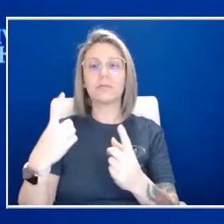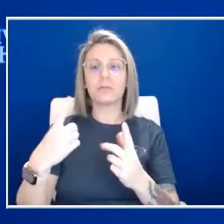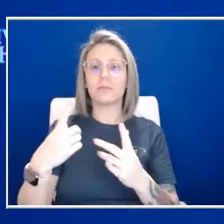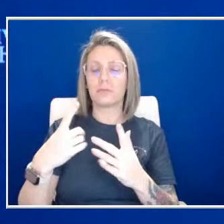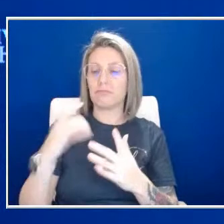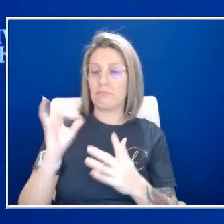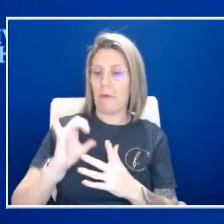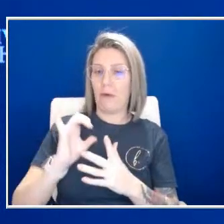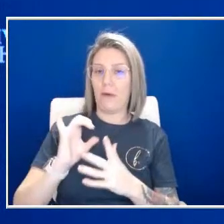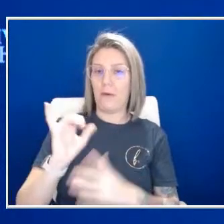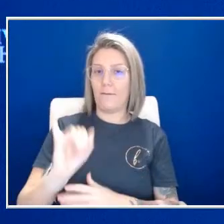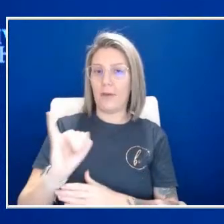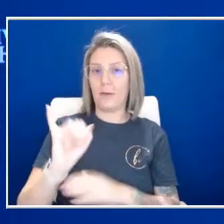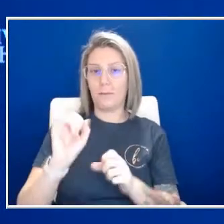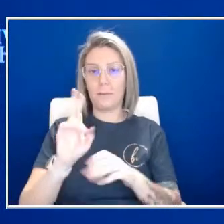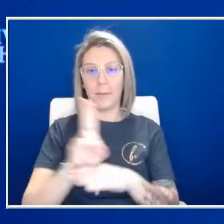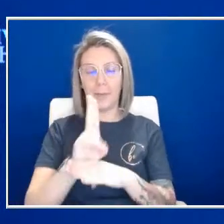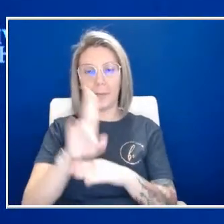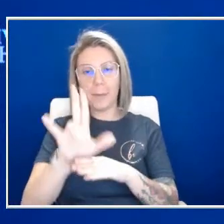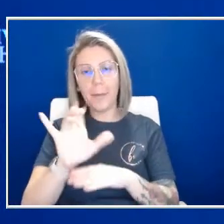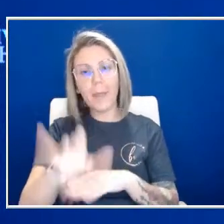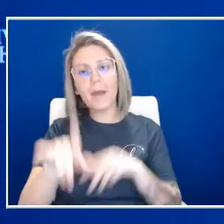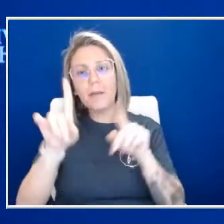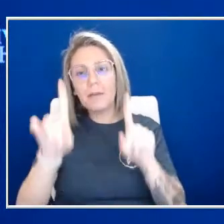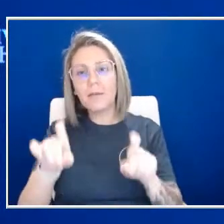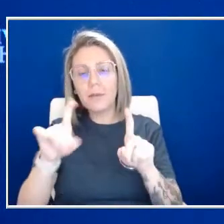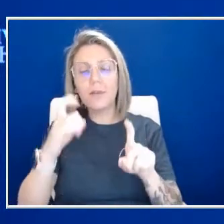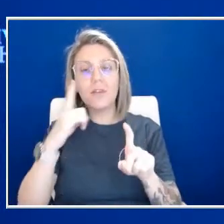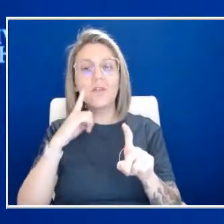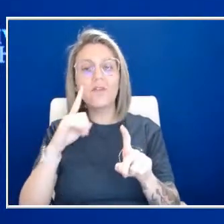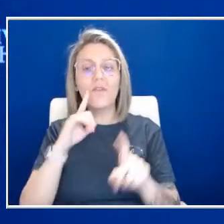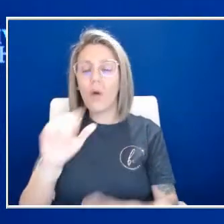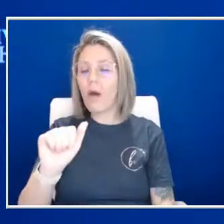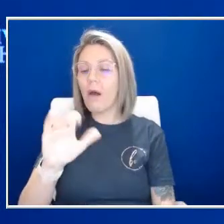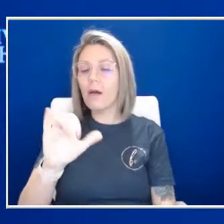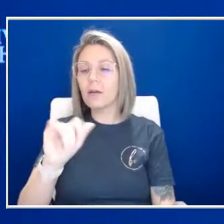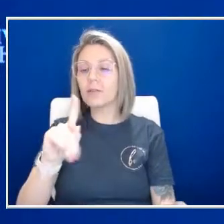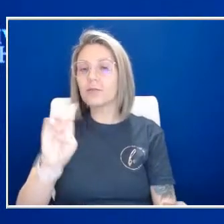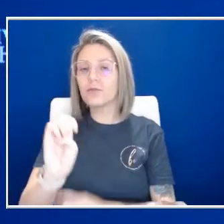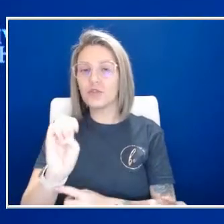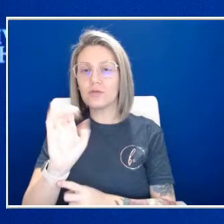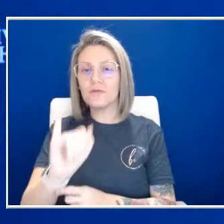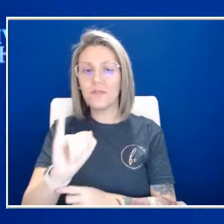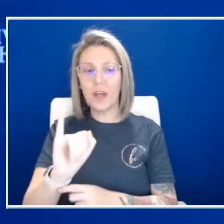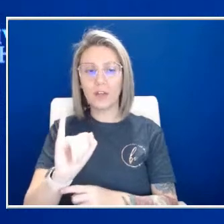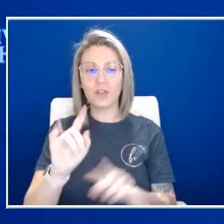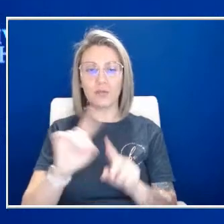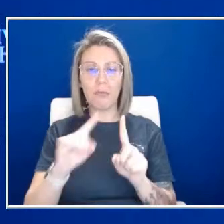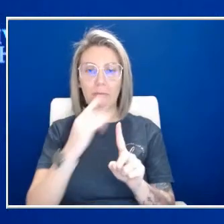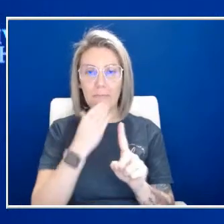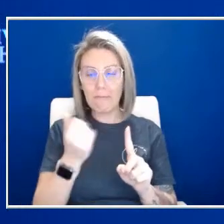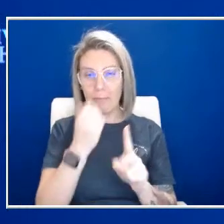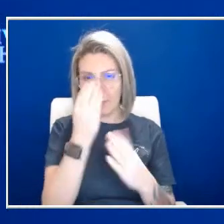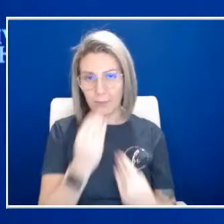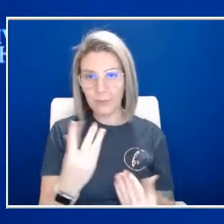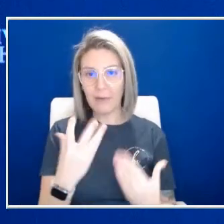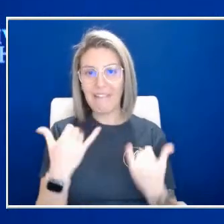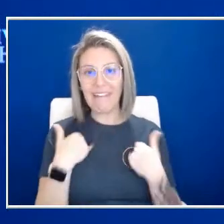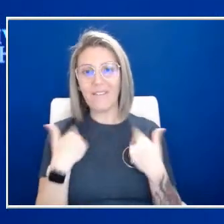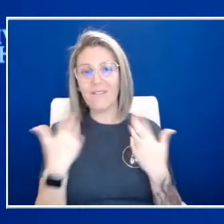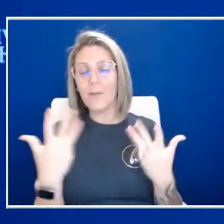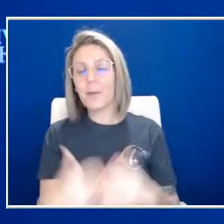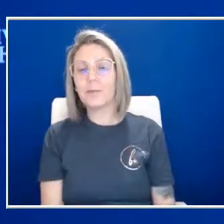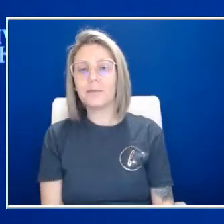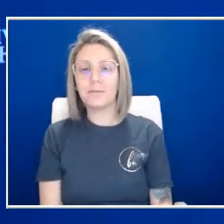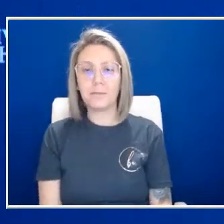that test to test for acute infection at this point in time. The best data that we have is that those